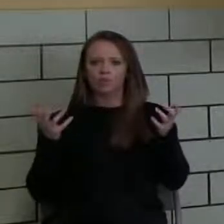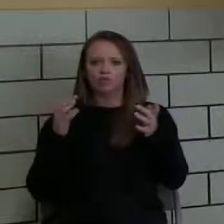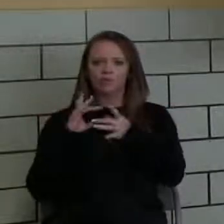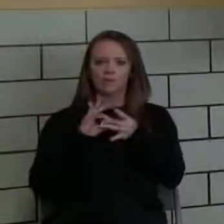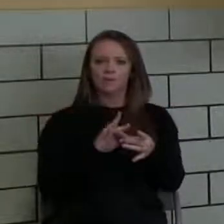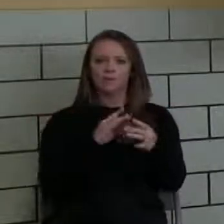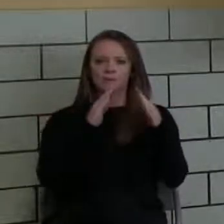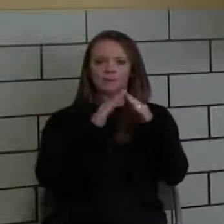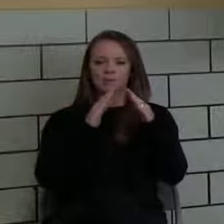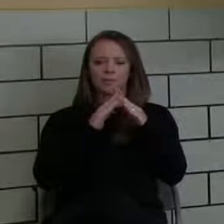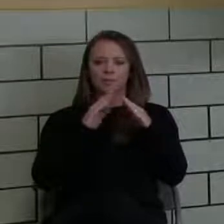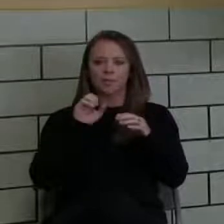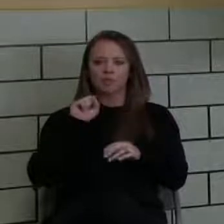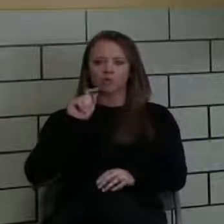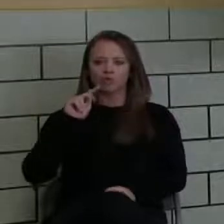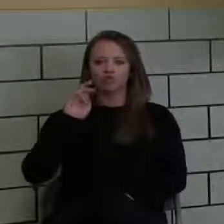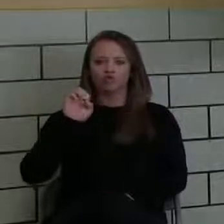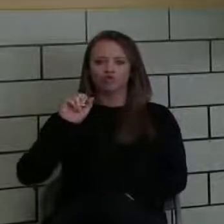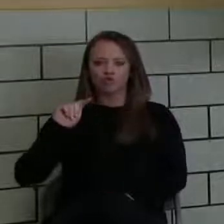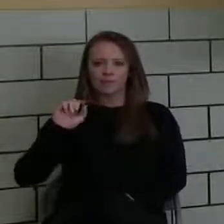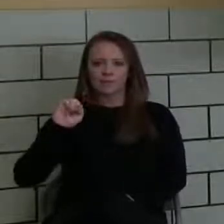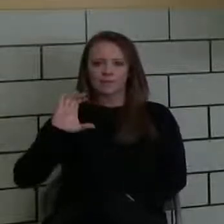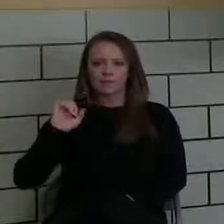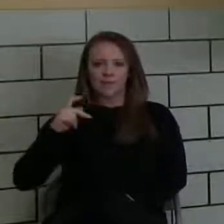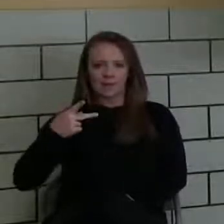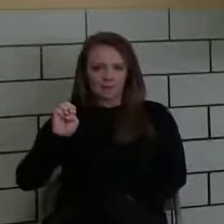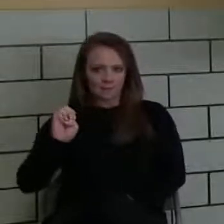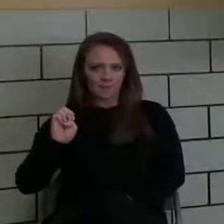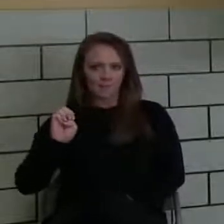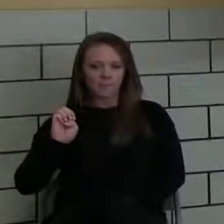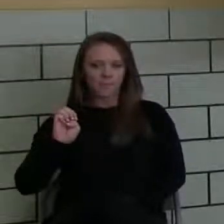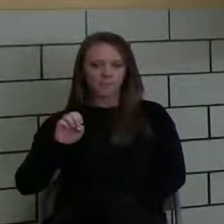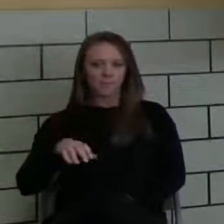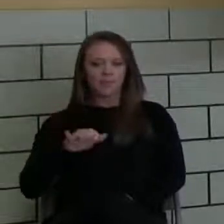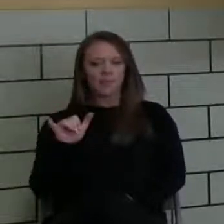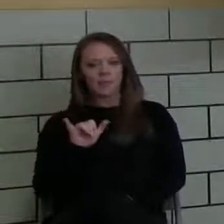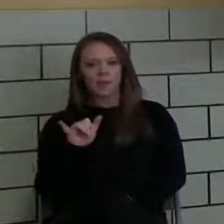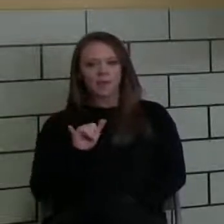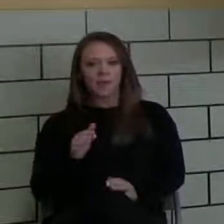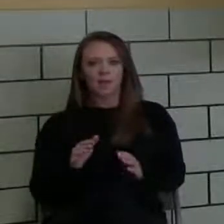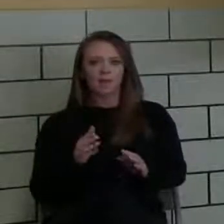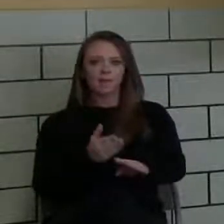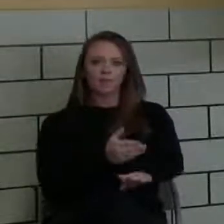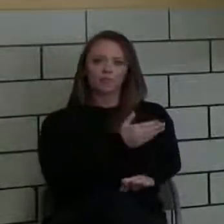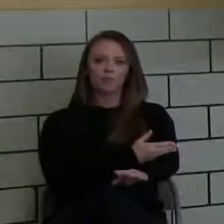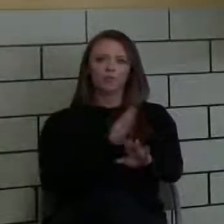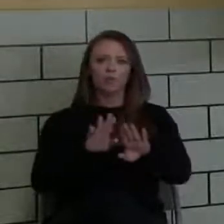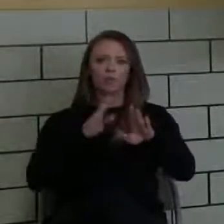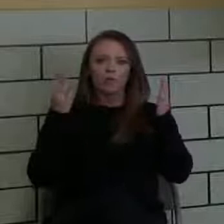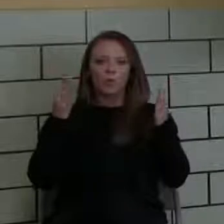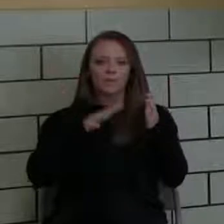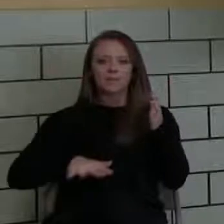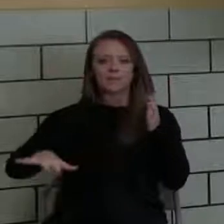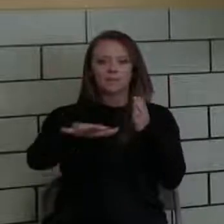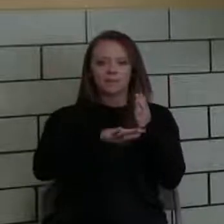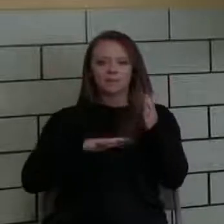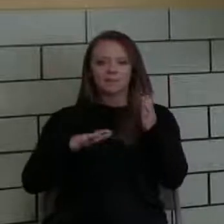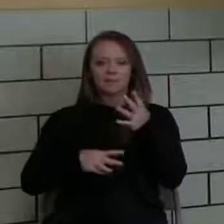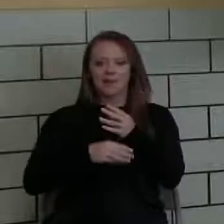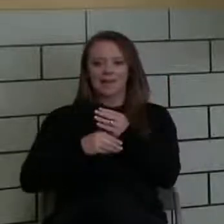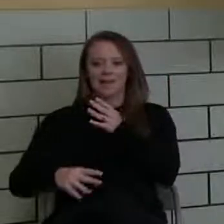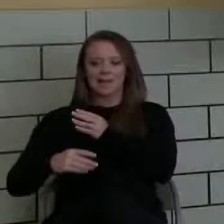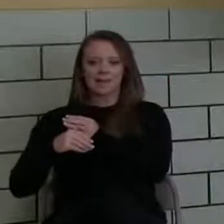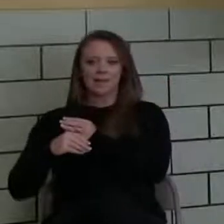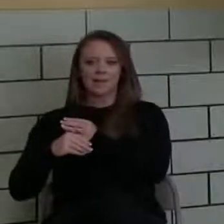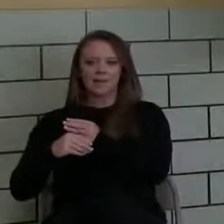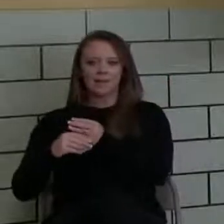coming up. And, things like improving the open space and adding site amenities to